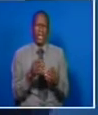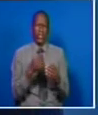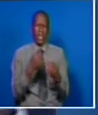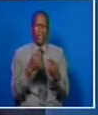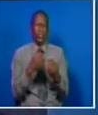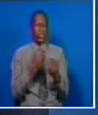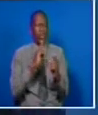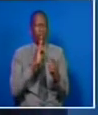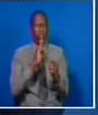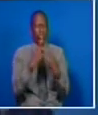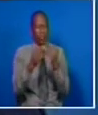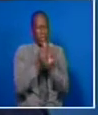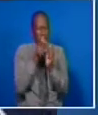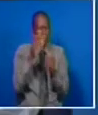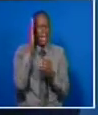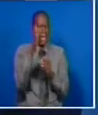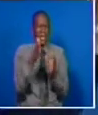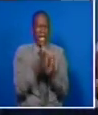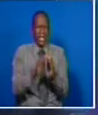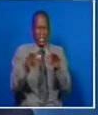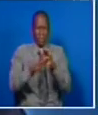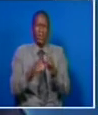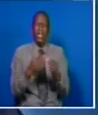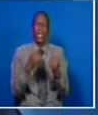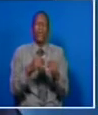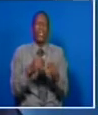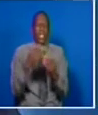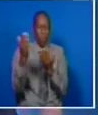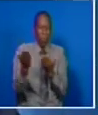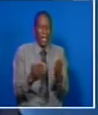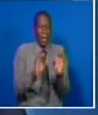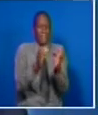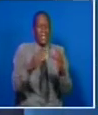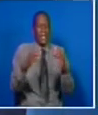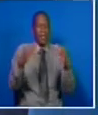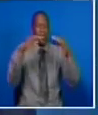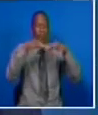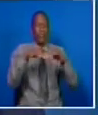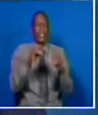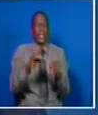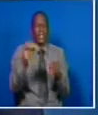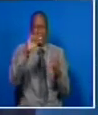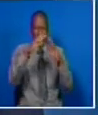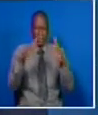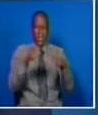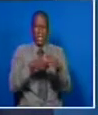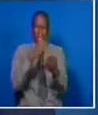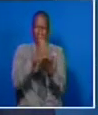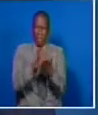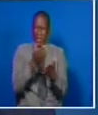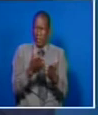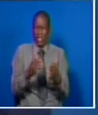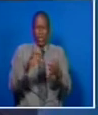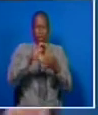his deputy. He called a press conference in State House. When later on evidence emerged linking that